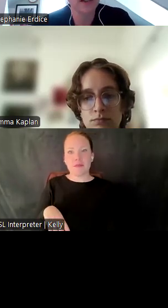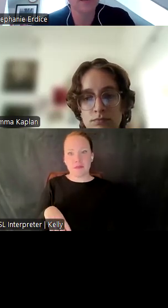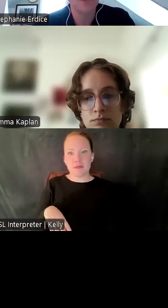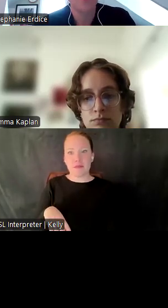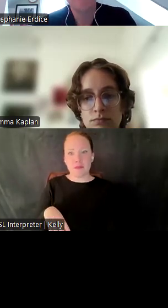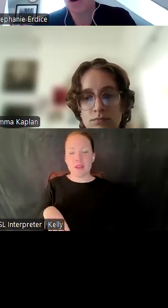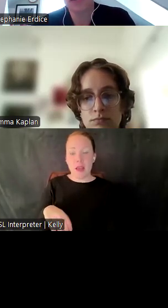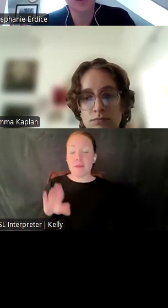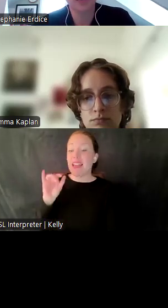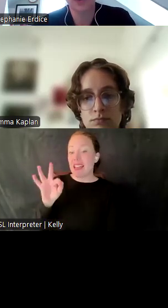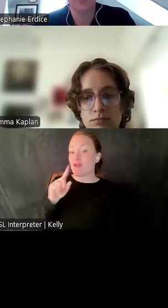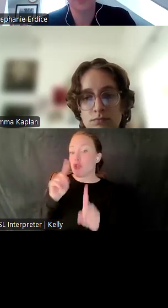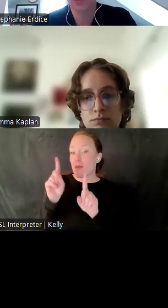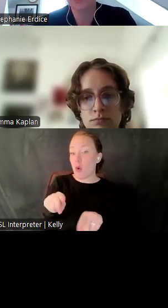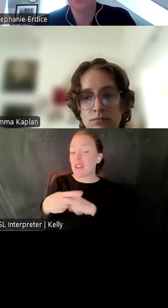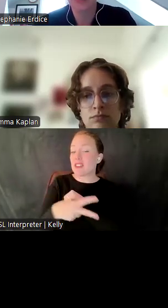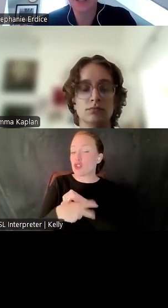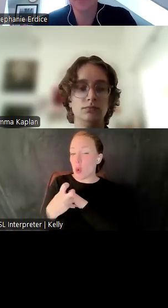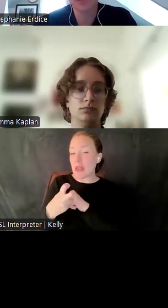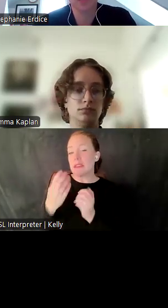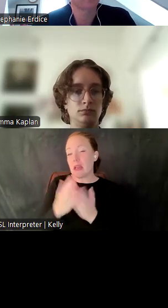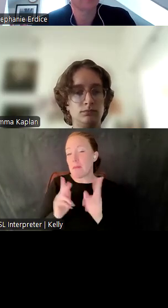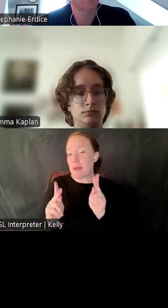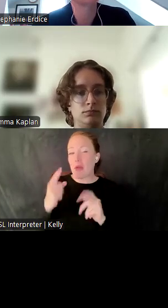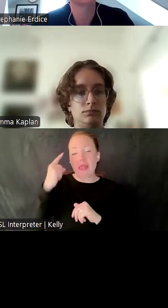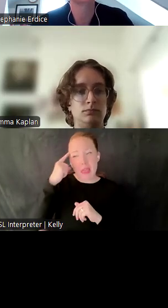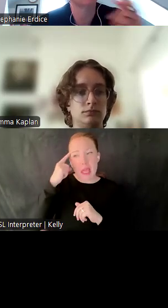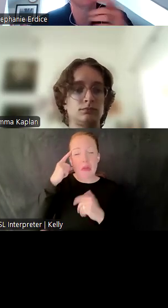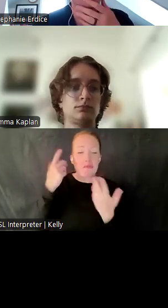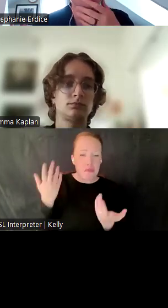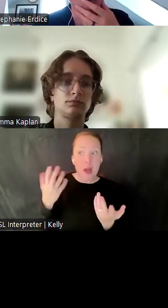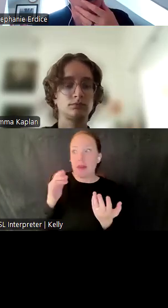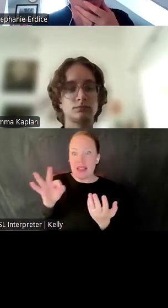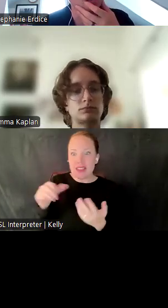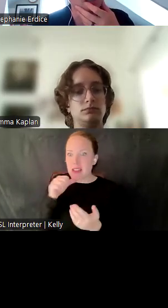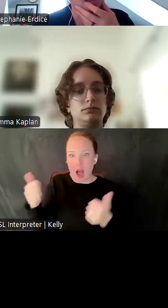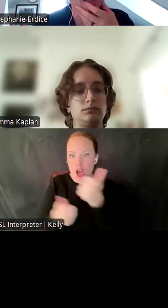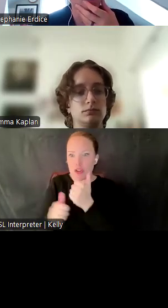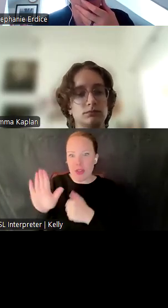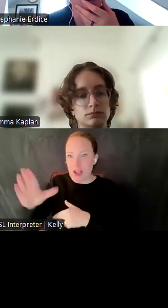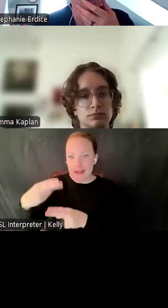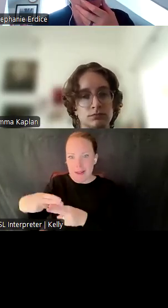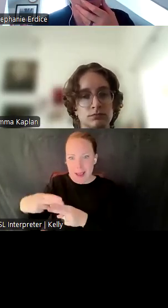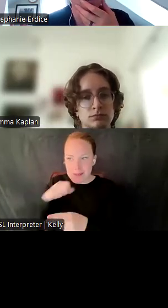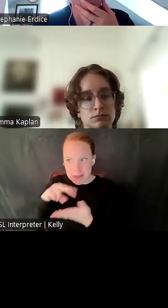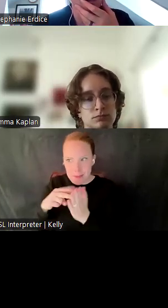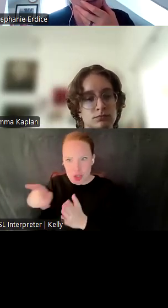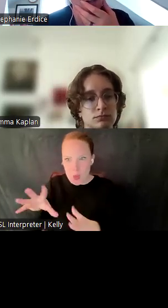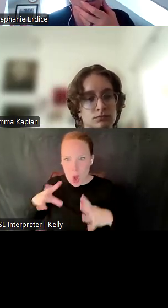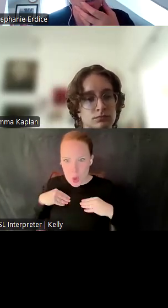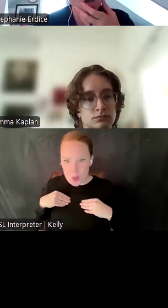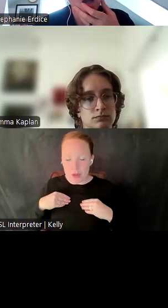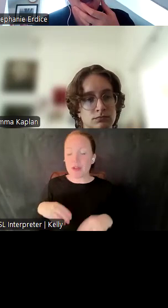reported stolen. But also, if the car's not in their name, there's no proof that they own it. So absolutely. Taking credit cards without the